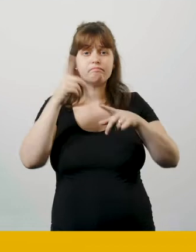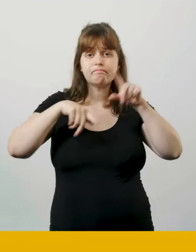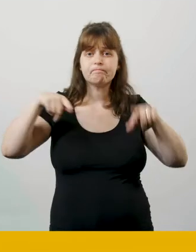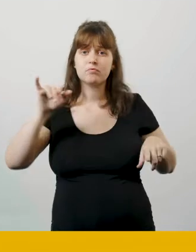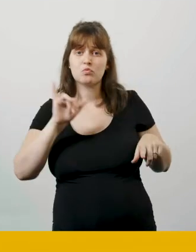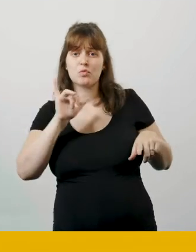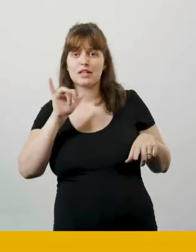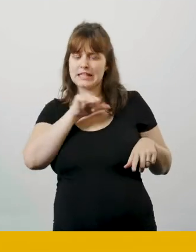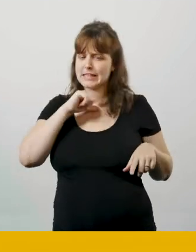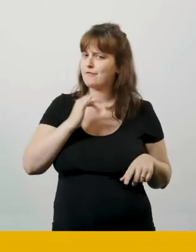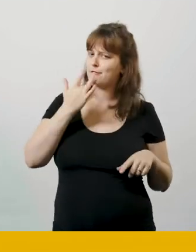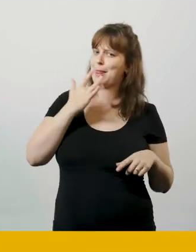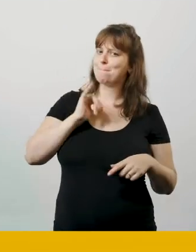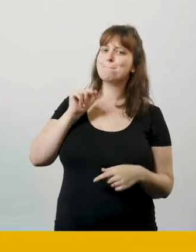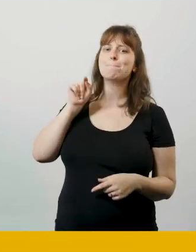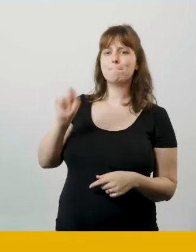they wanted to